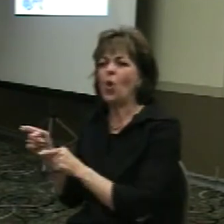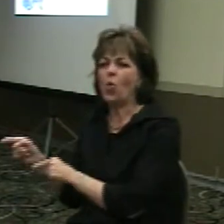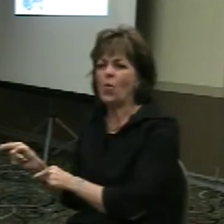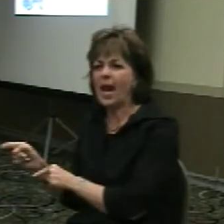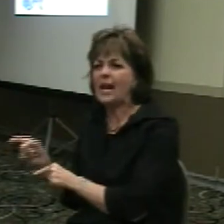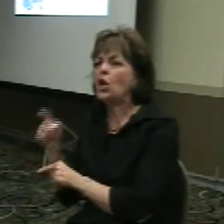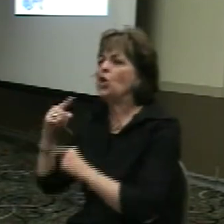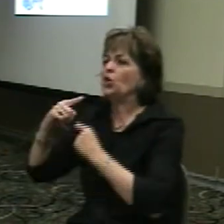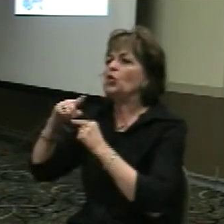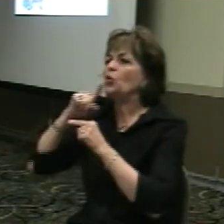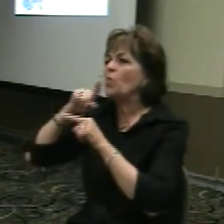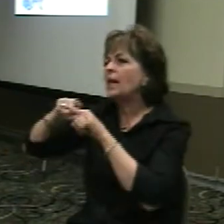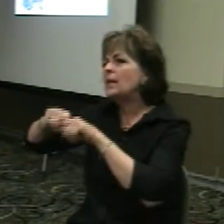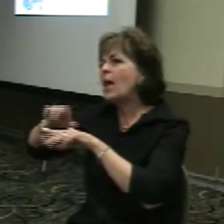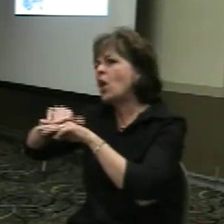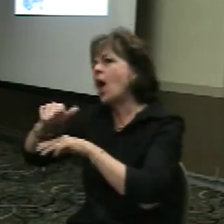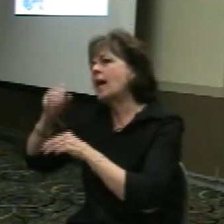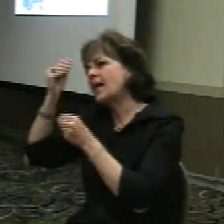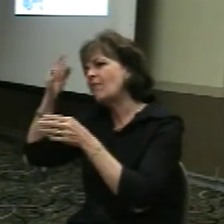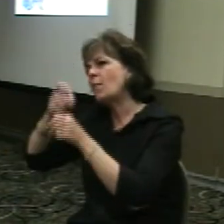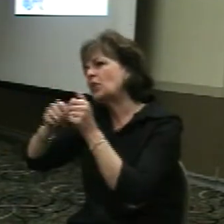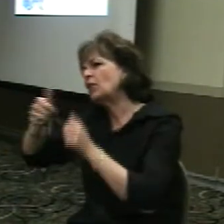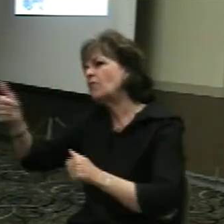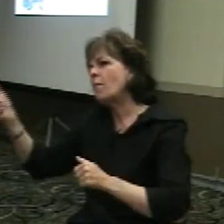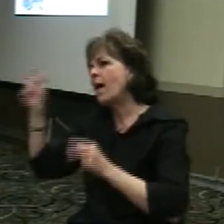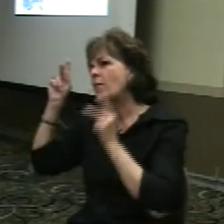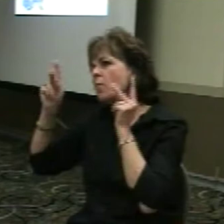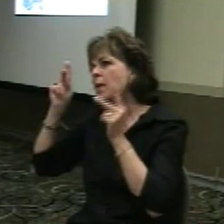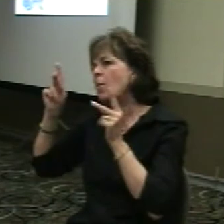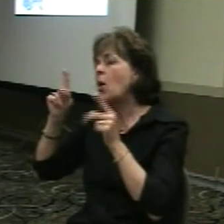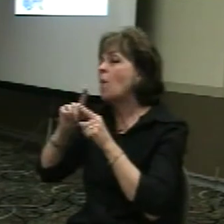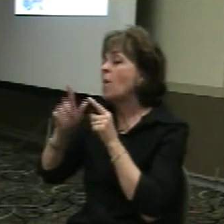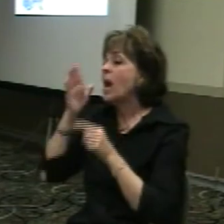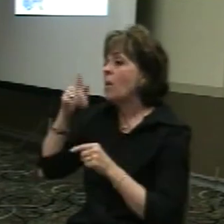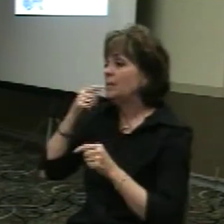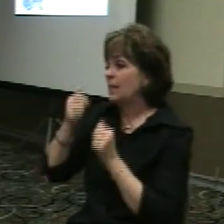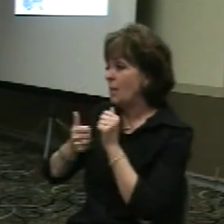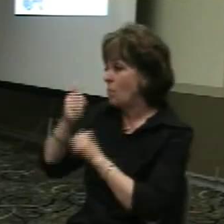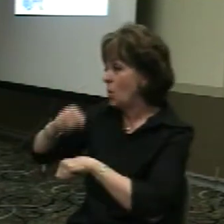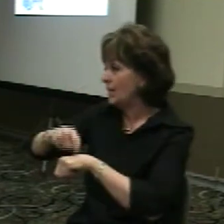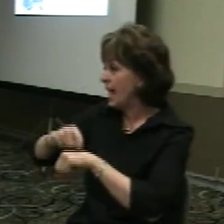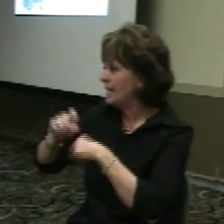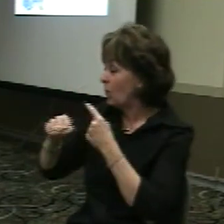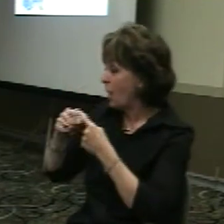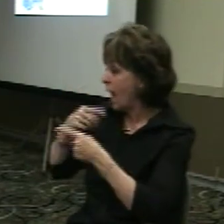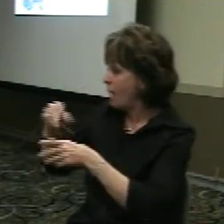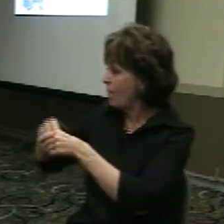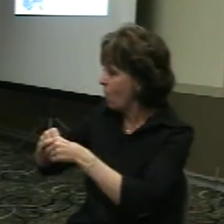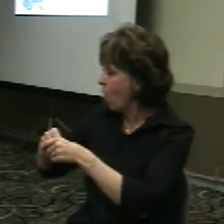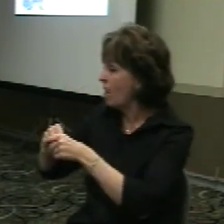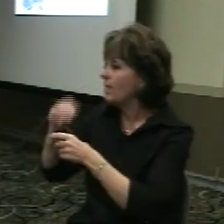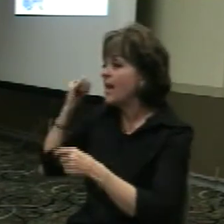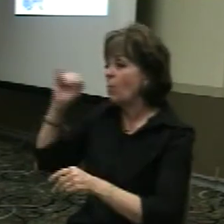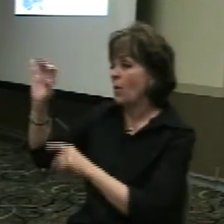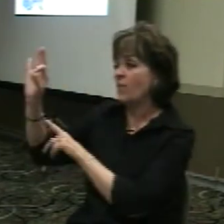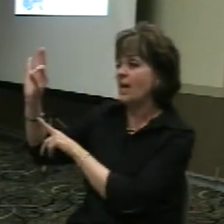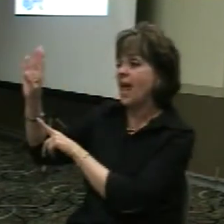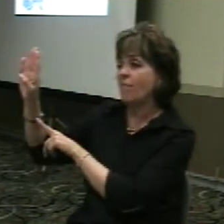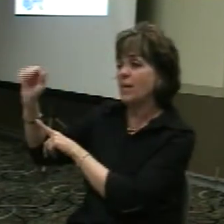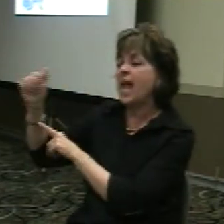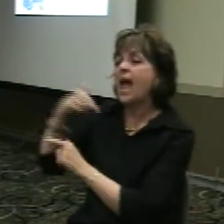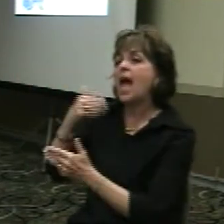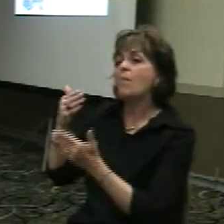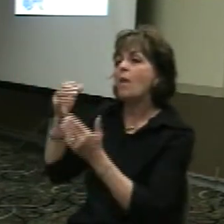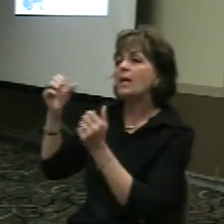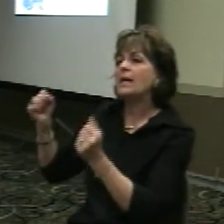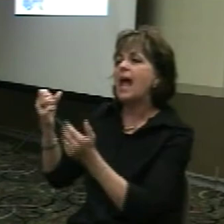the information from other people. I would say in most cases, when I get involved in like an FBA, I can